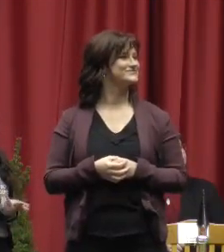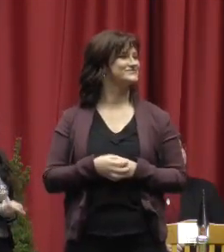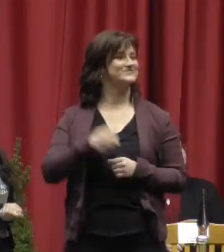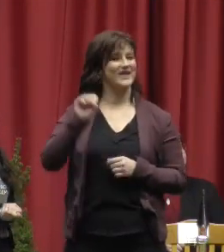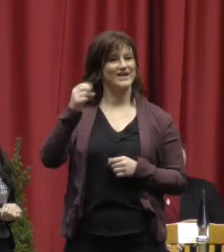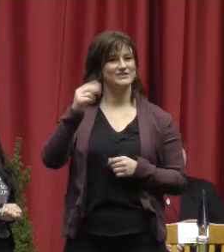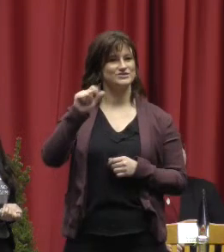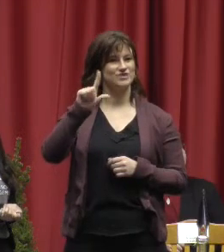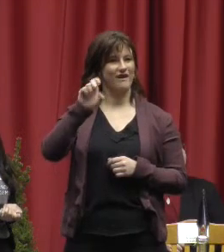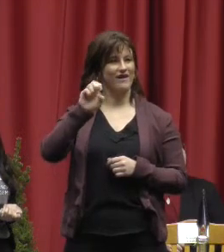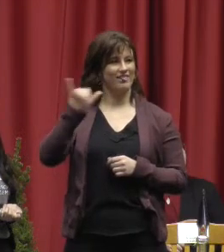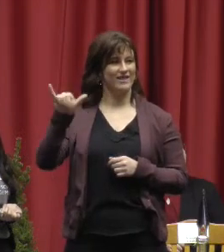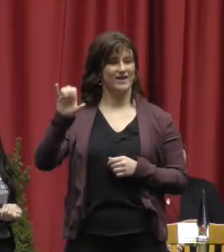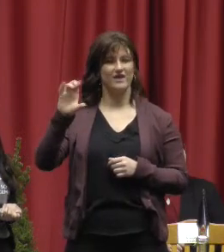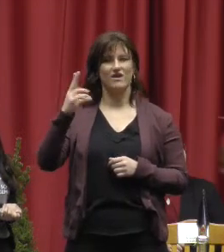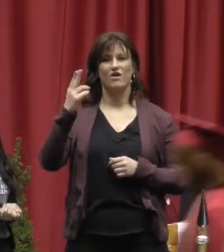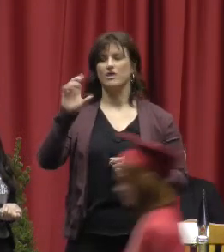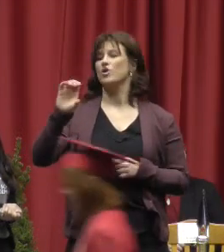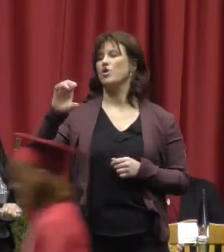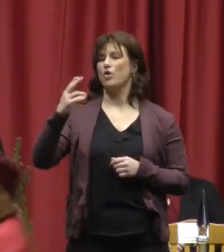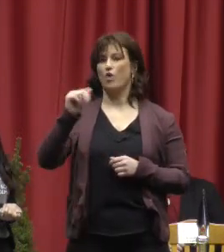Shaylin Caudell.